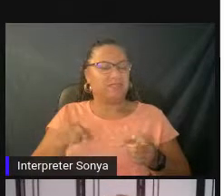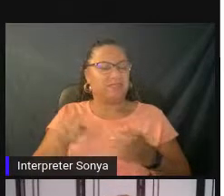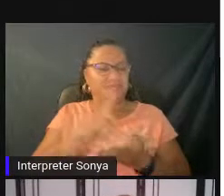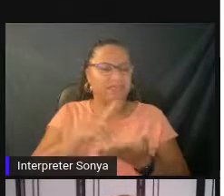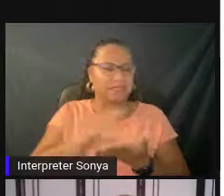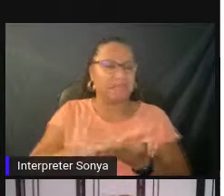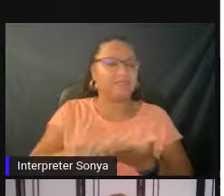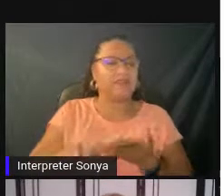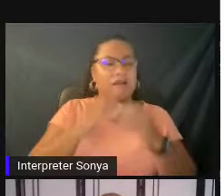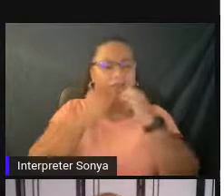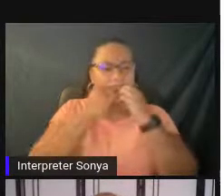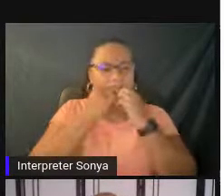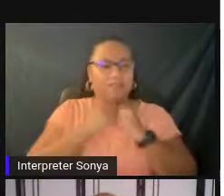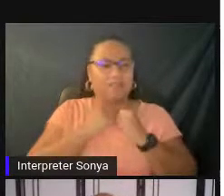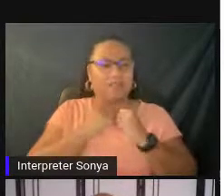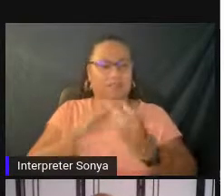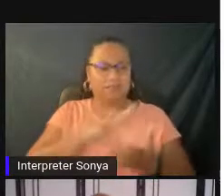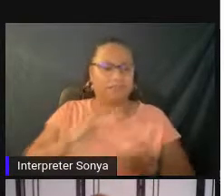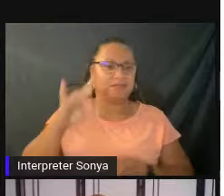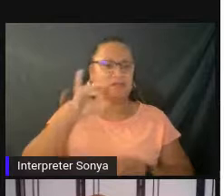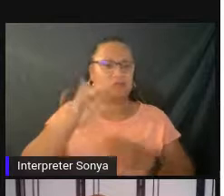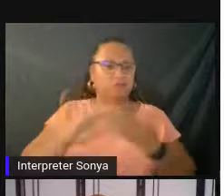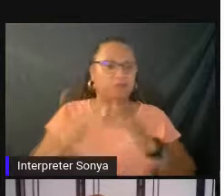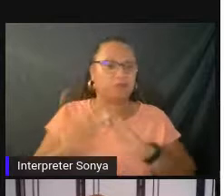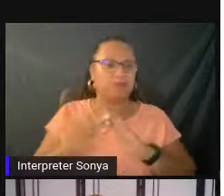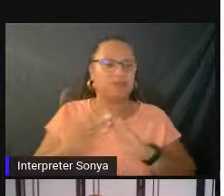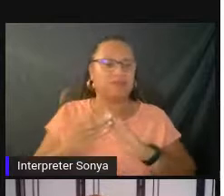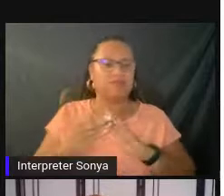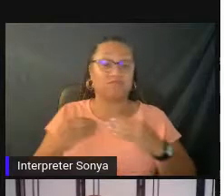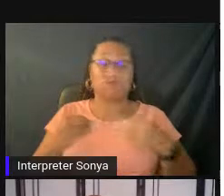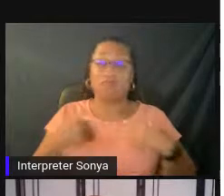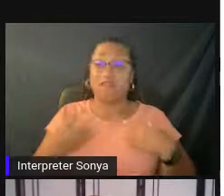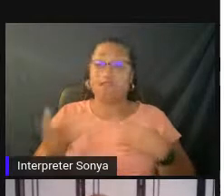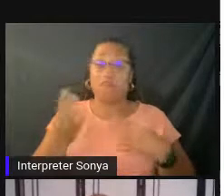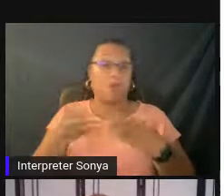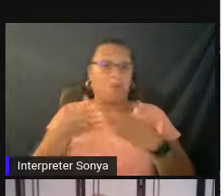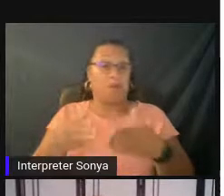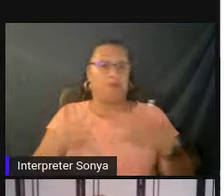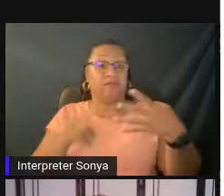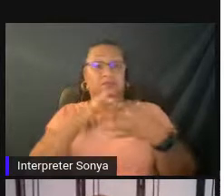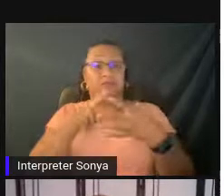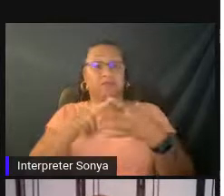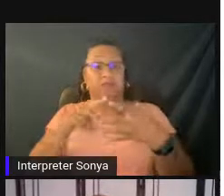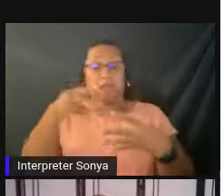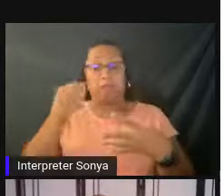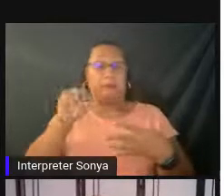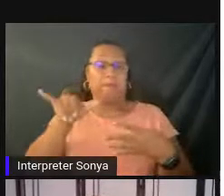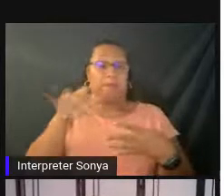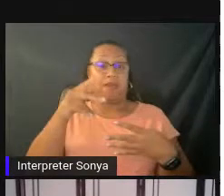divine, beloved spiritual community? You have four ways: PayPal,